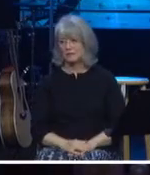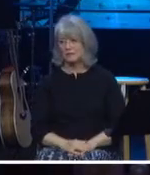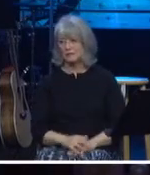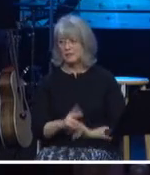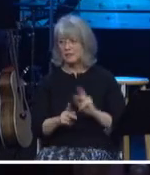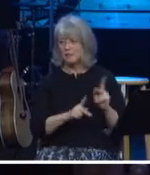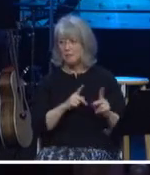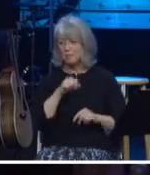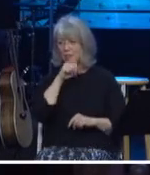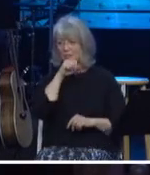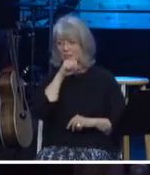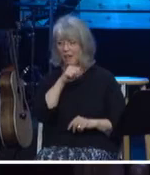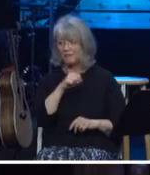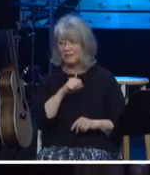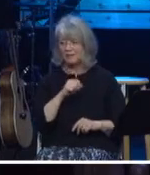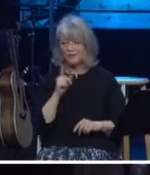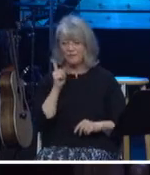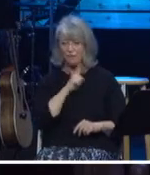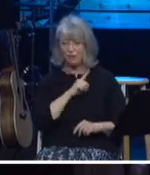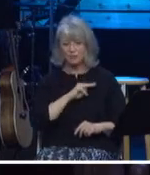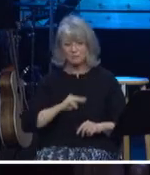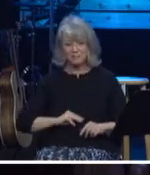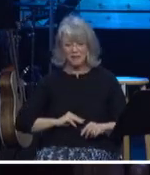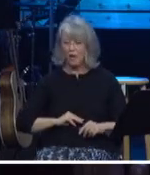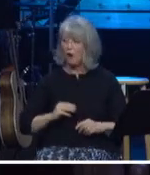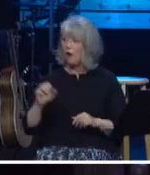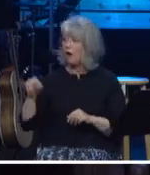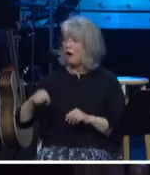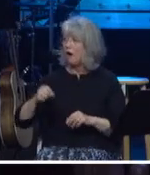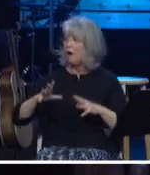If the people loved it, these false messiahs offered it.